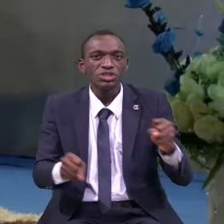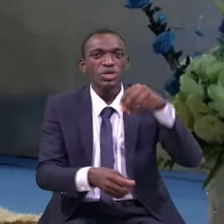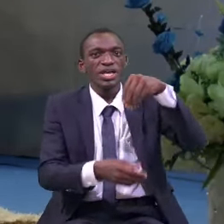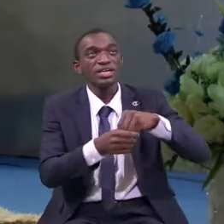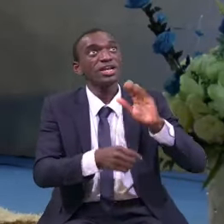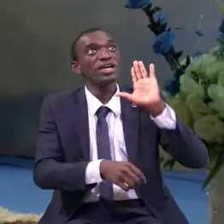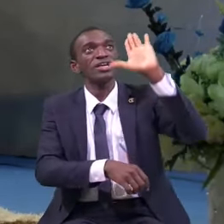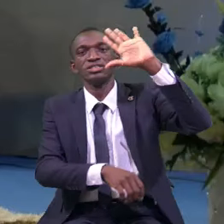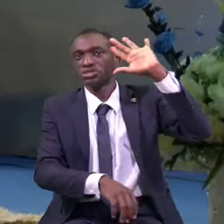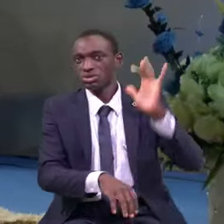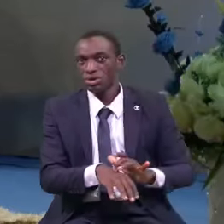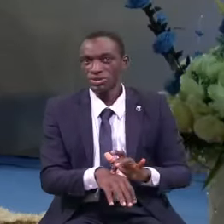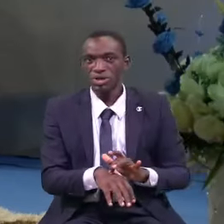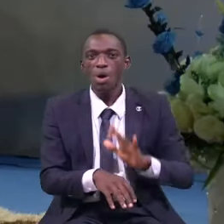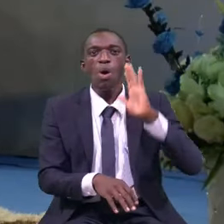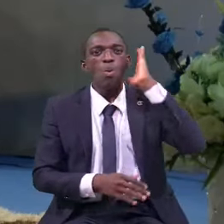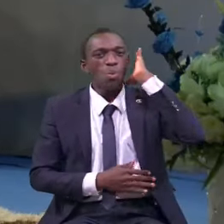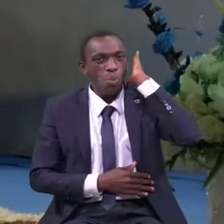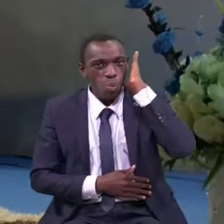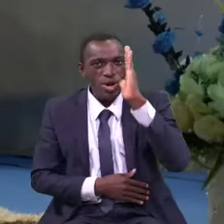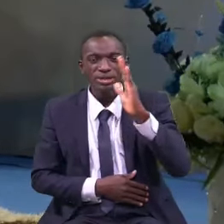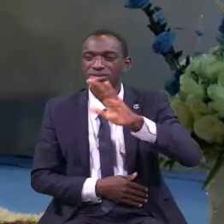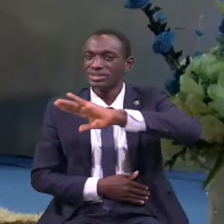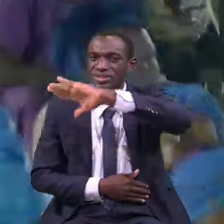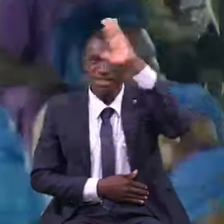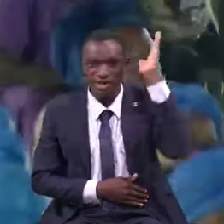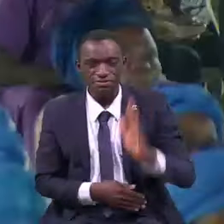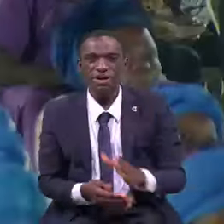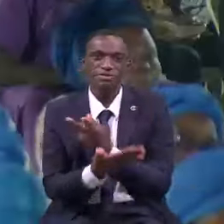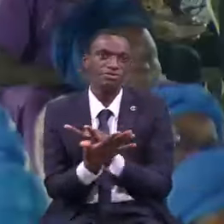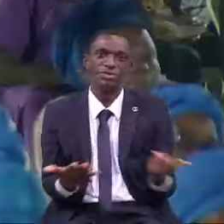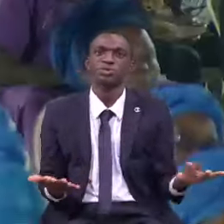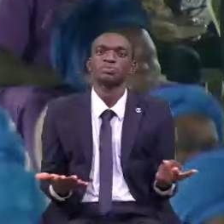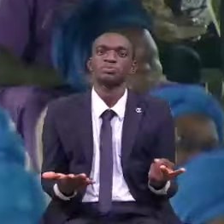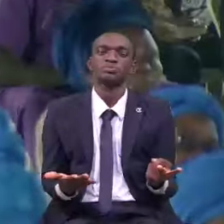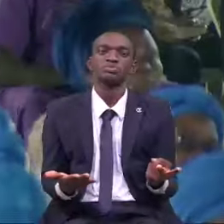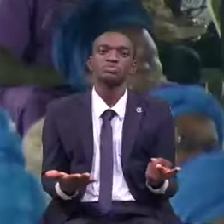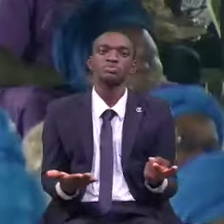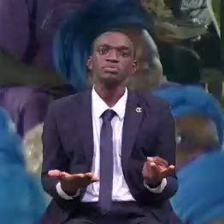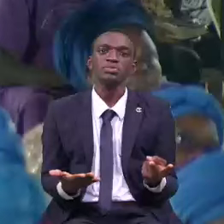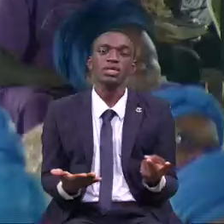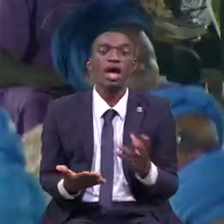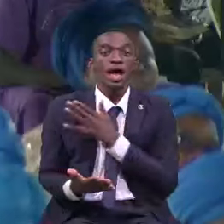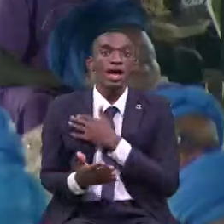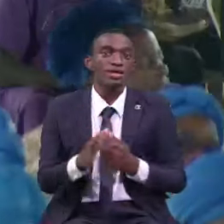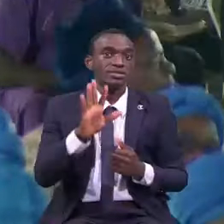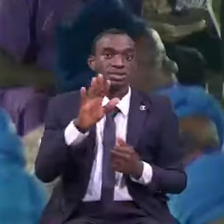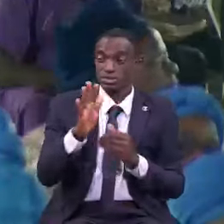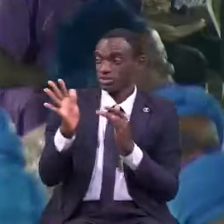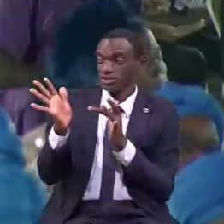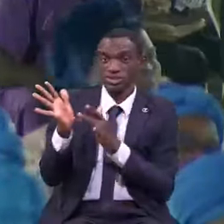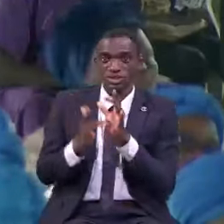touch, will never fail. And Jesus moved